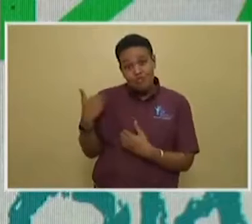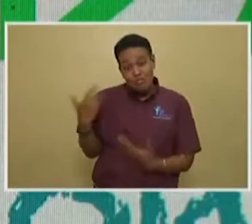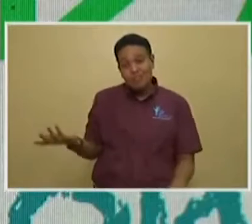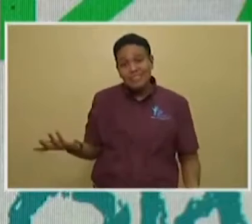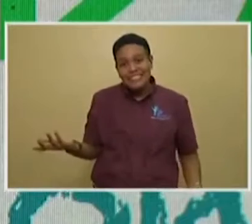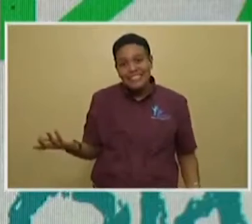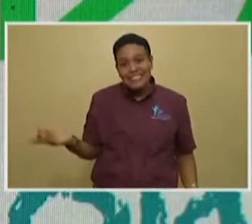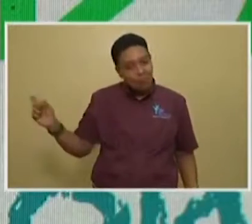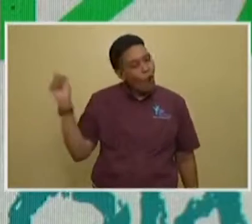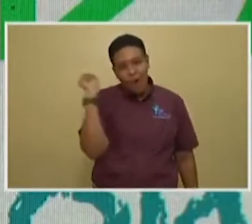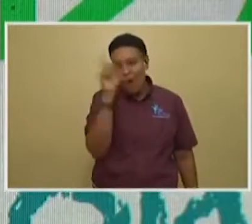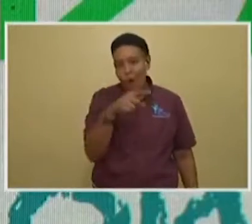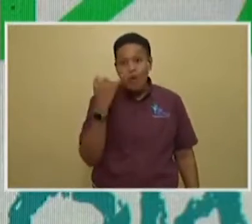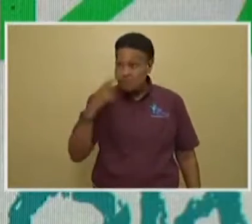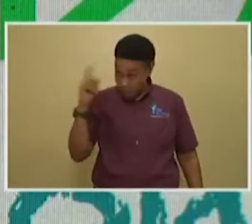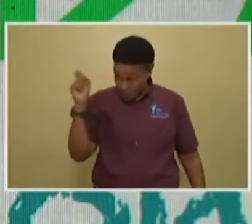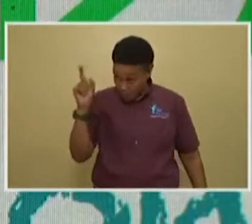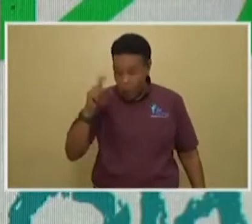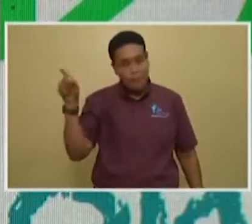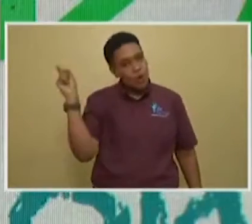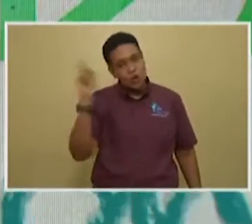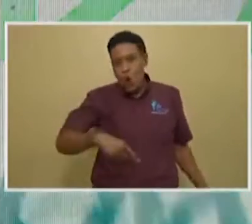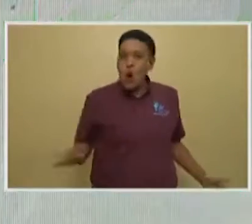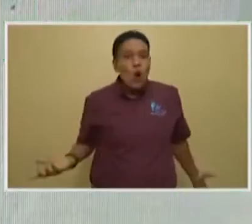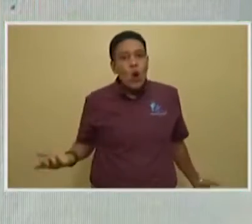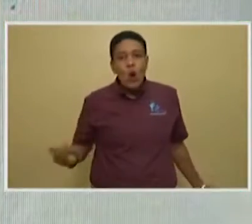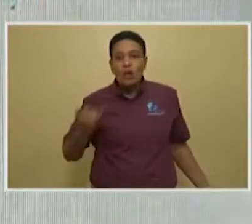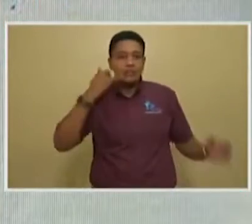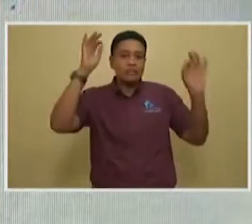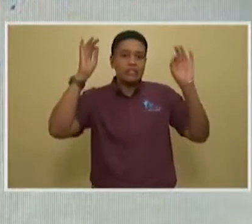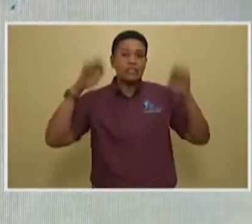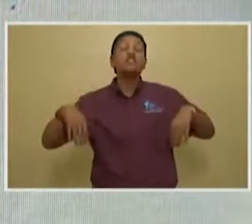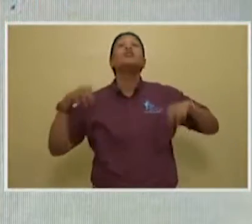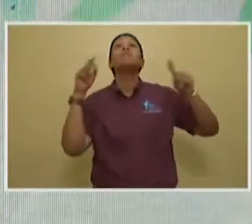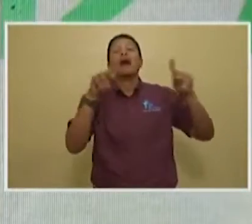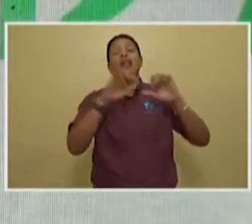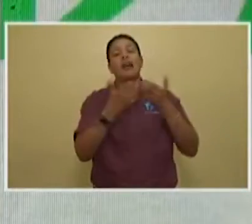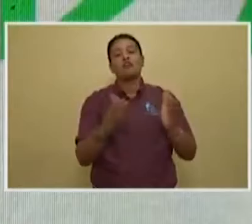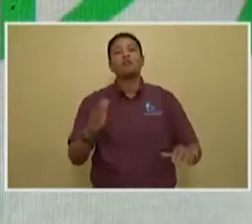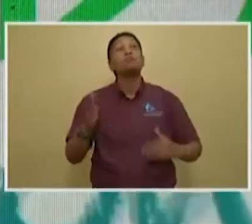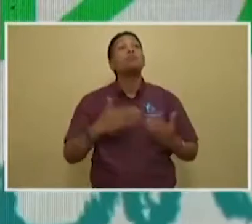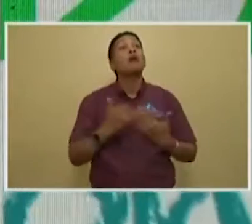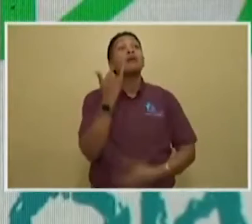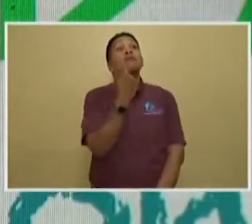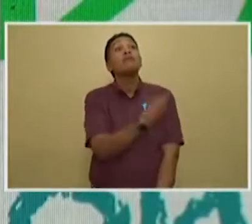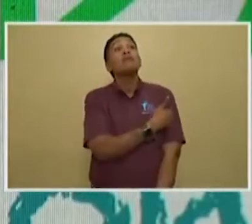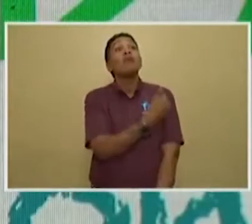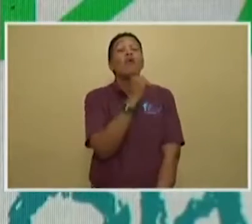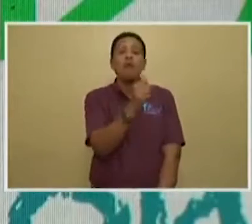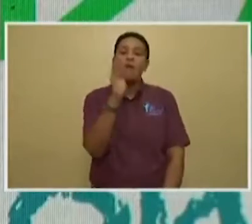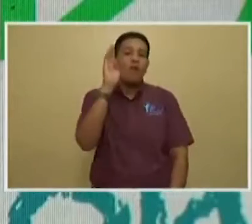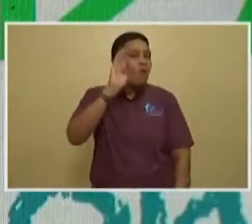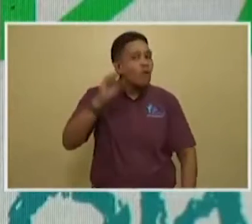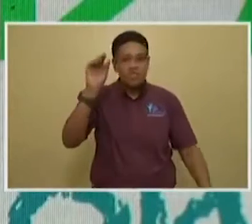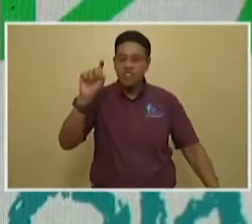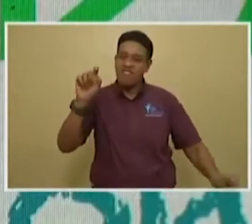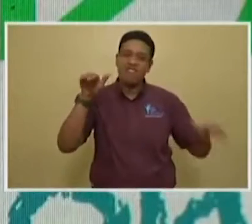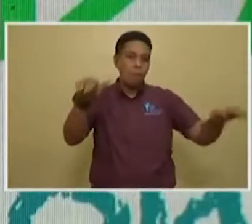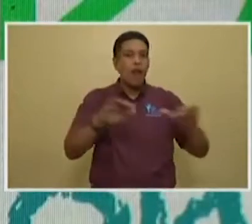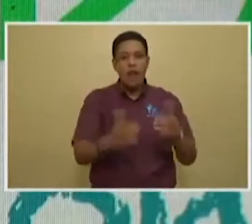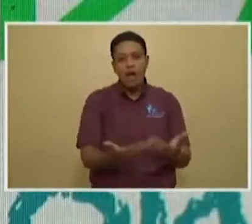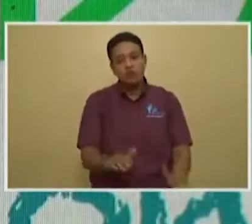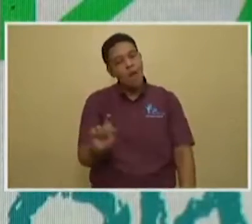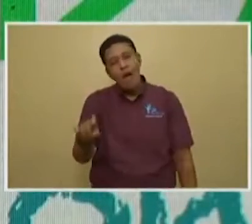So, yeah, if there is a decision to return to the classroom, all teachers would be required so to